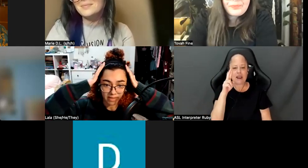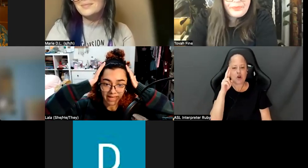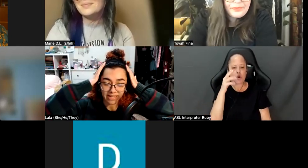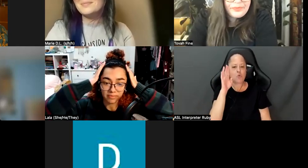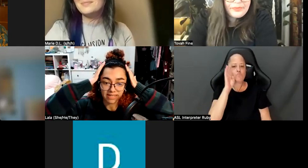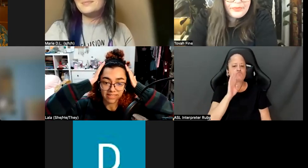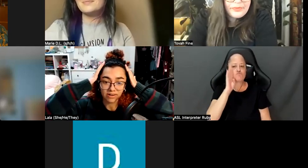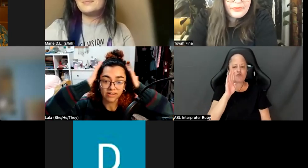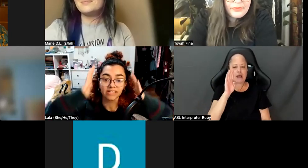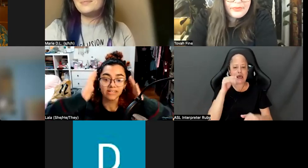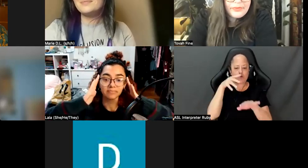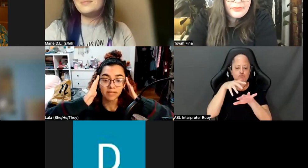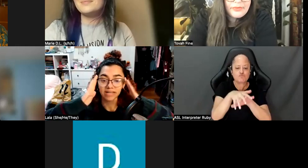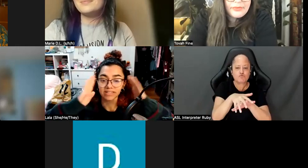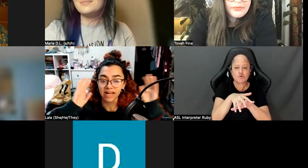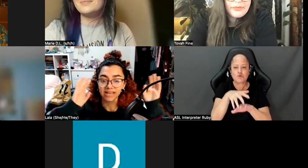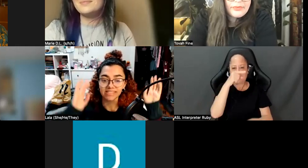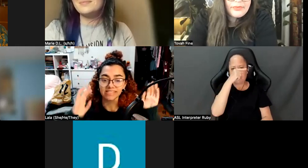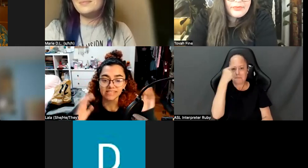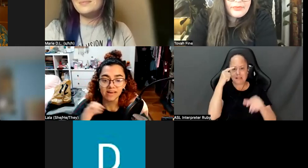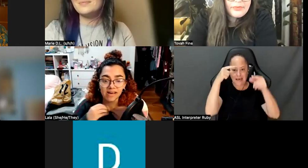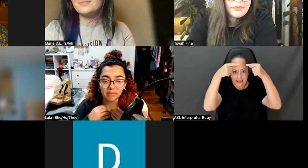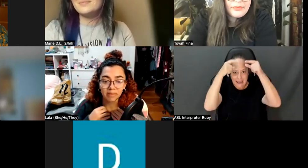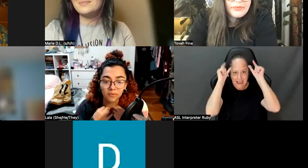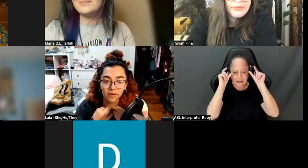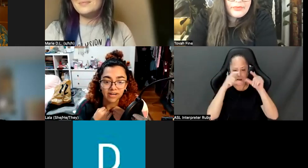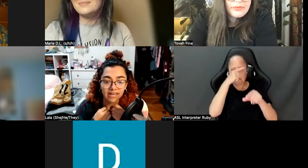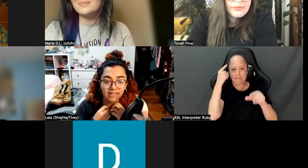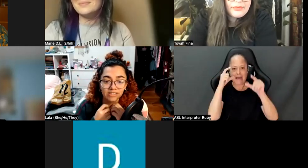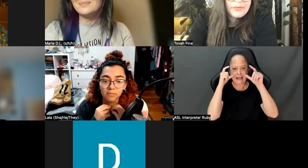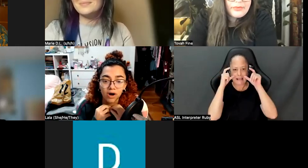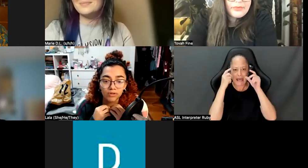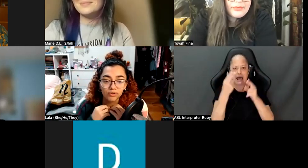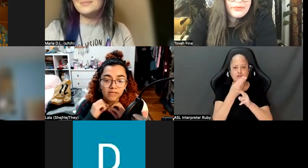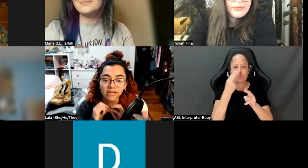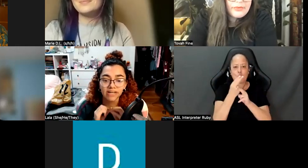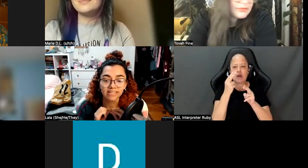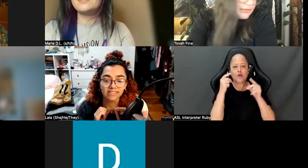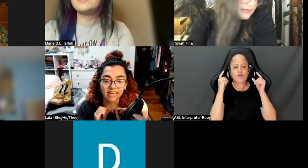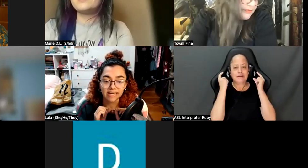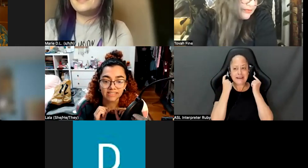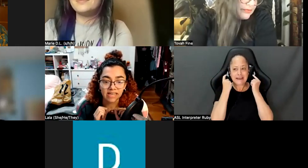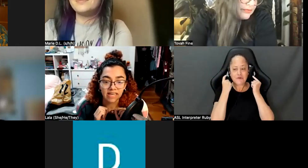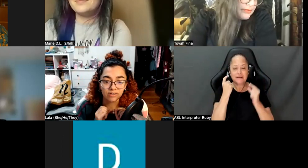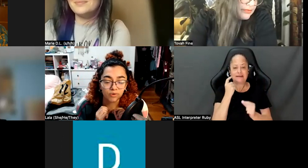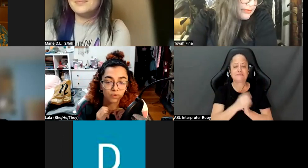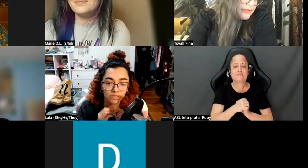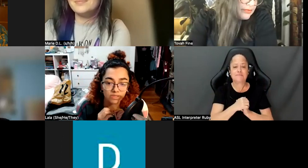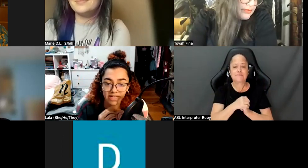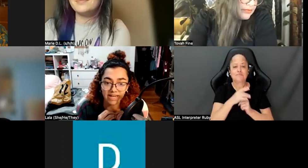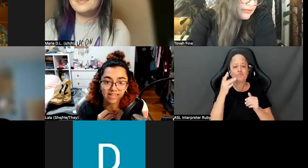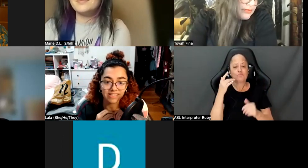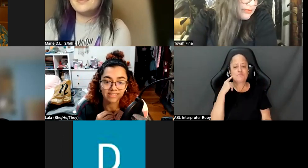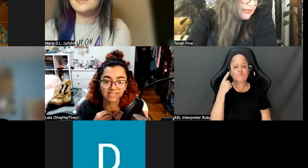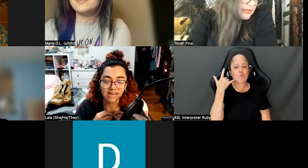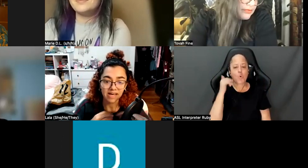have a black headband on, black glasses. I'm wearing small hoop earrings and a gold